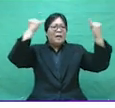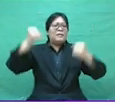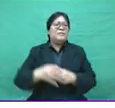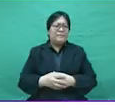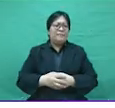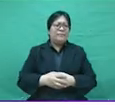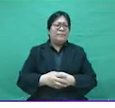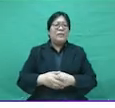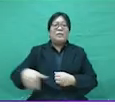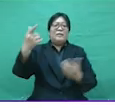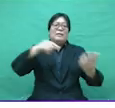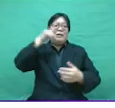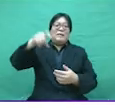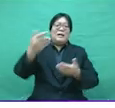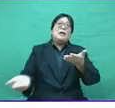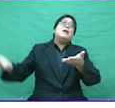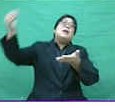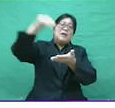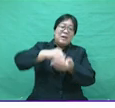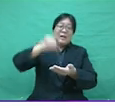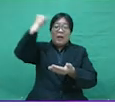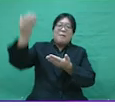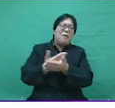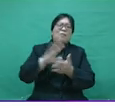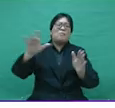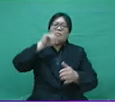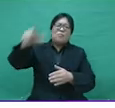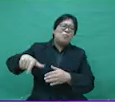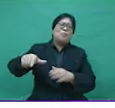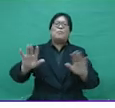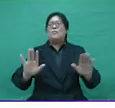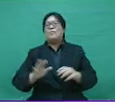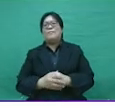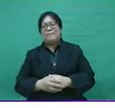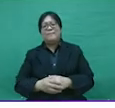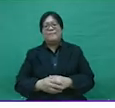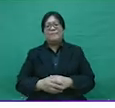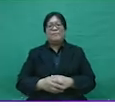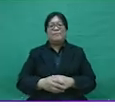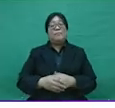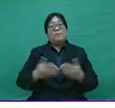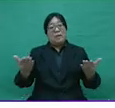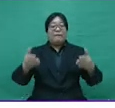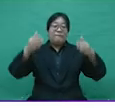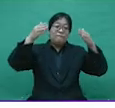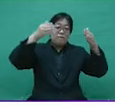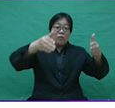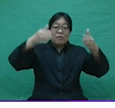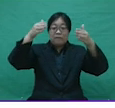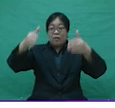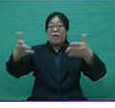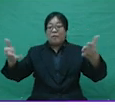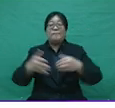there, because you don't need to reinvent the wheel the second time. So